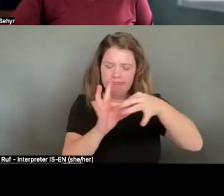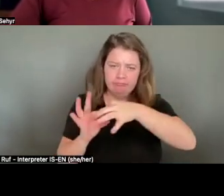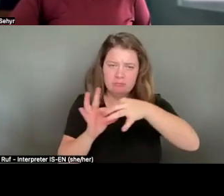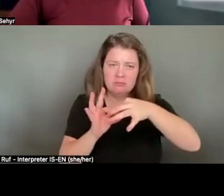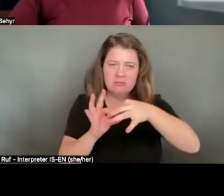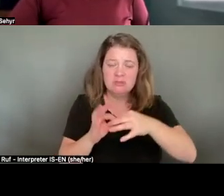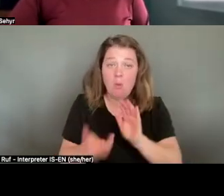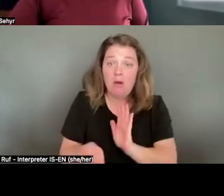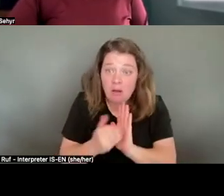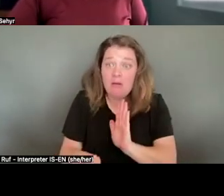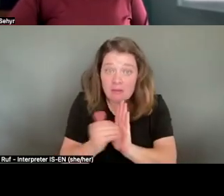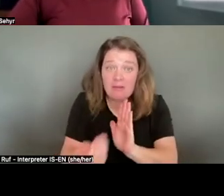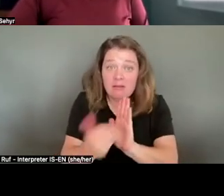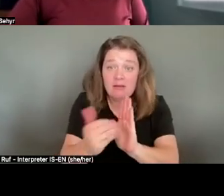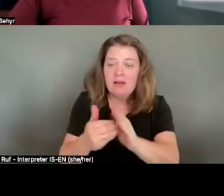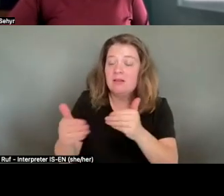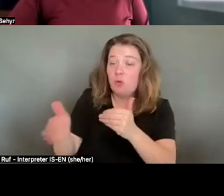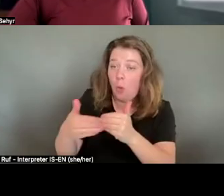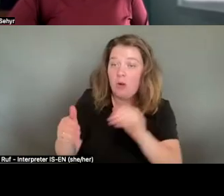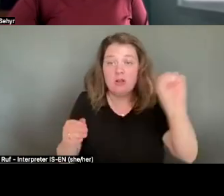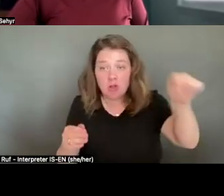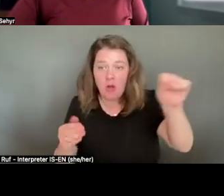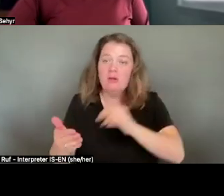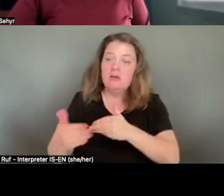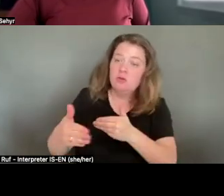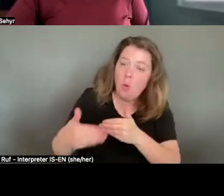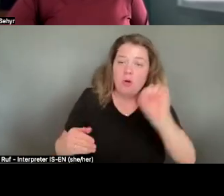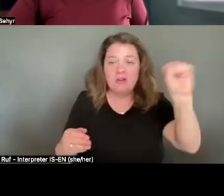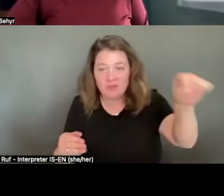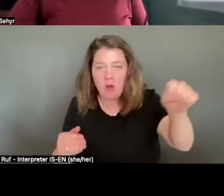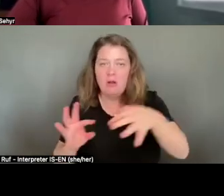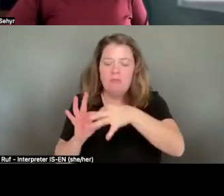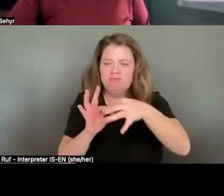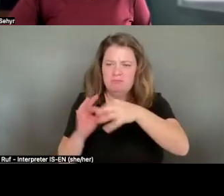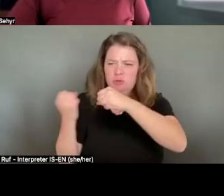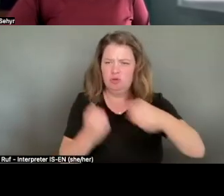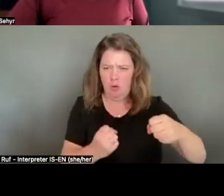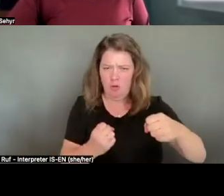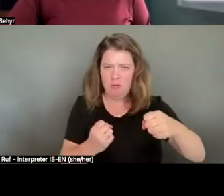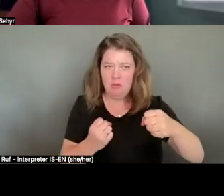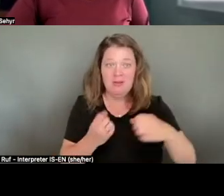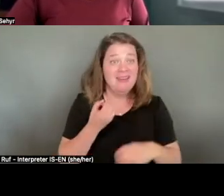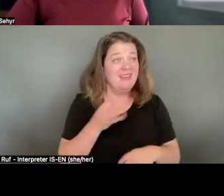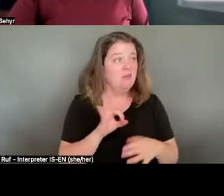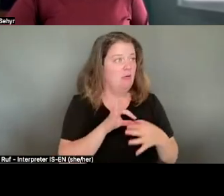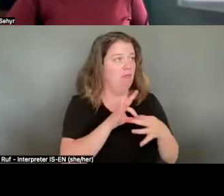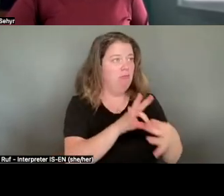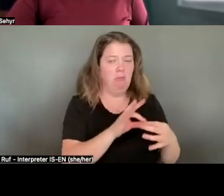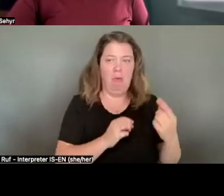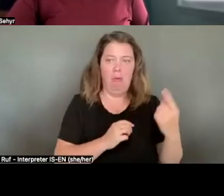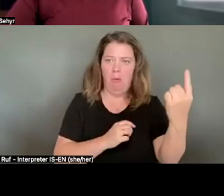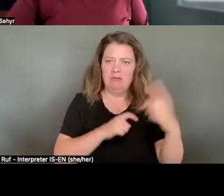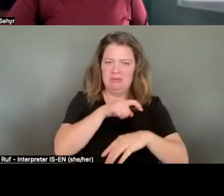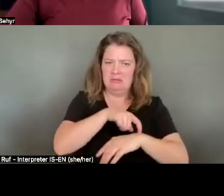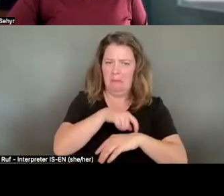times, the strength, the edge strength was higher than if the pair was only associated once. Like knock